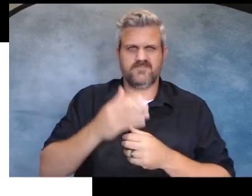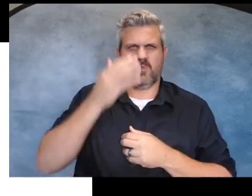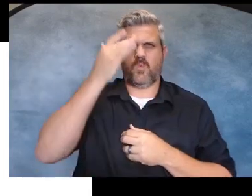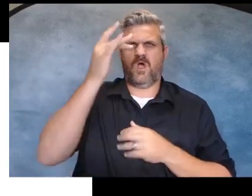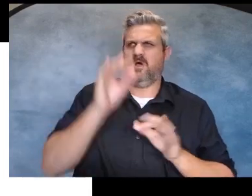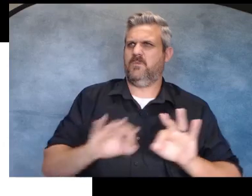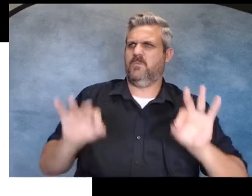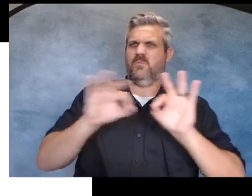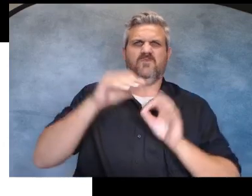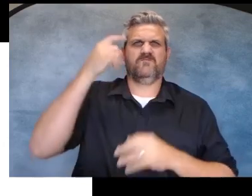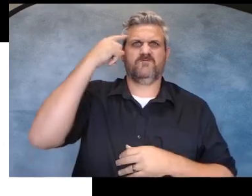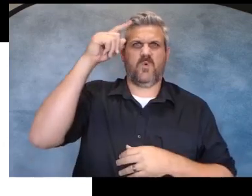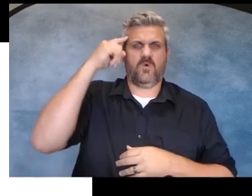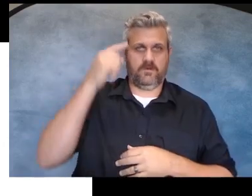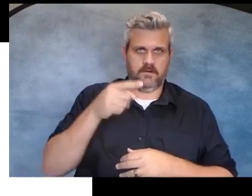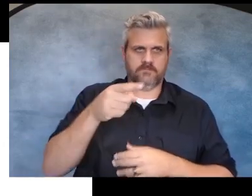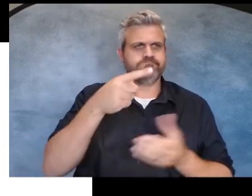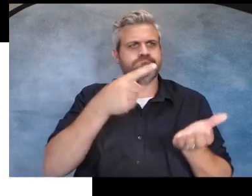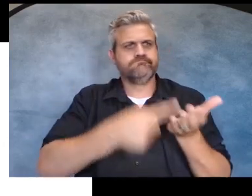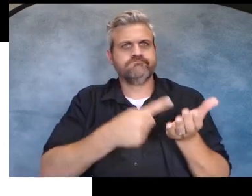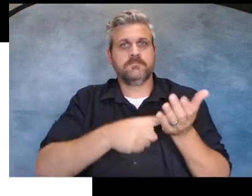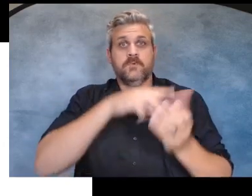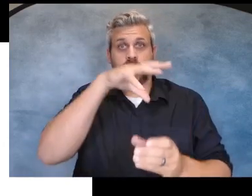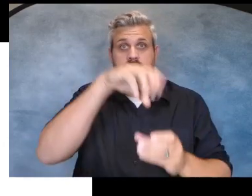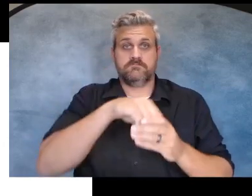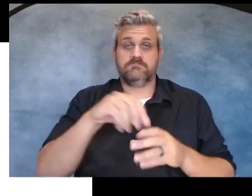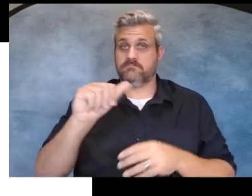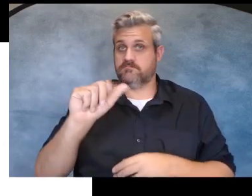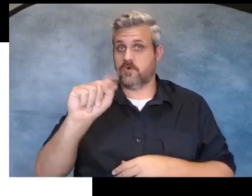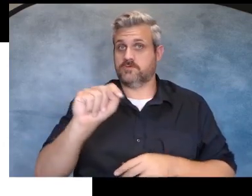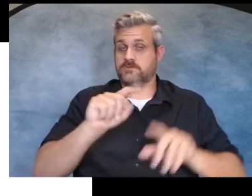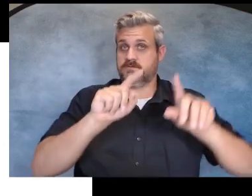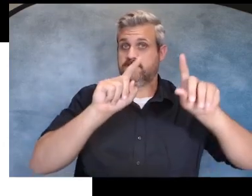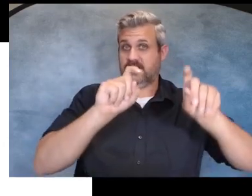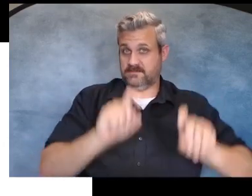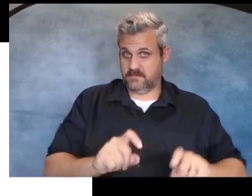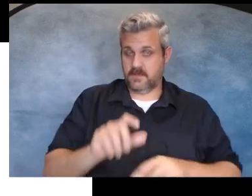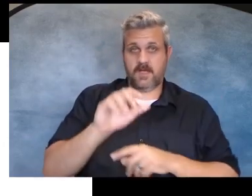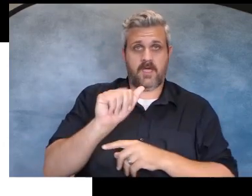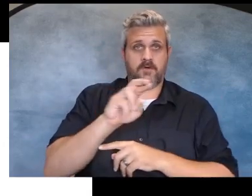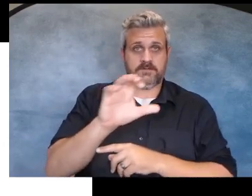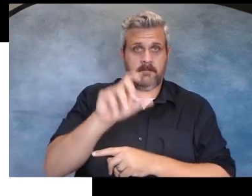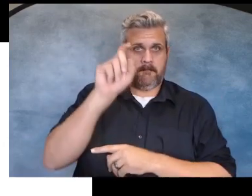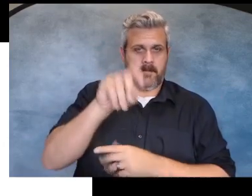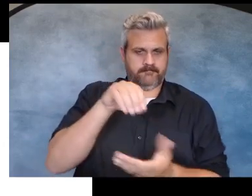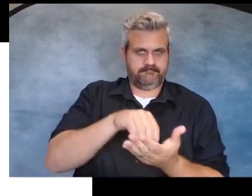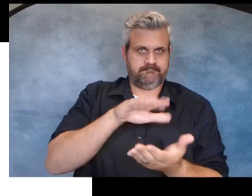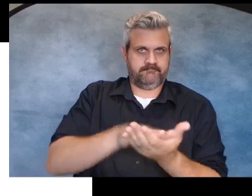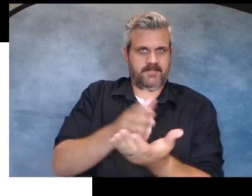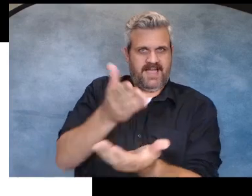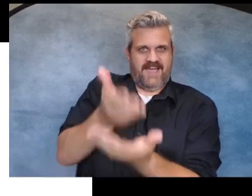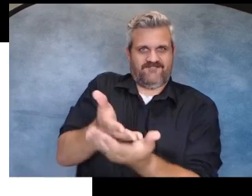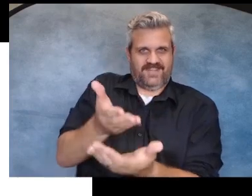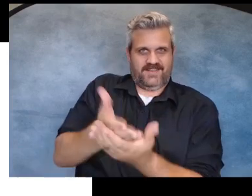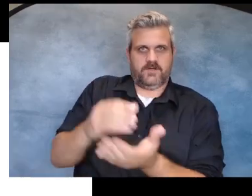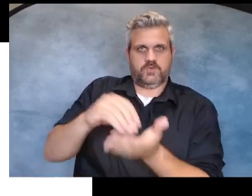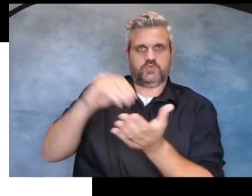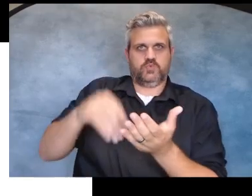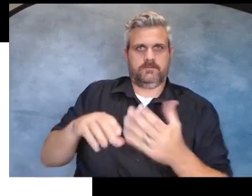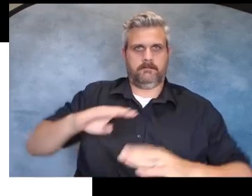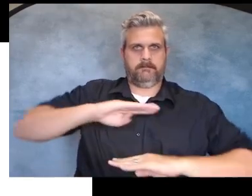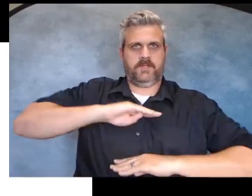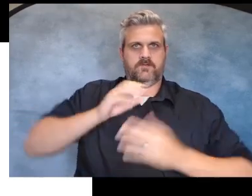is this information important? When discussing participation in the alternate assessment, the ARC must document evidence the student